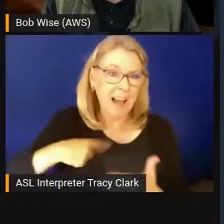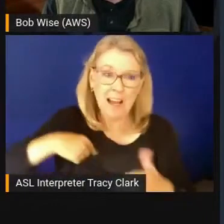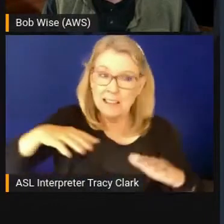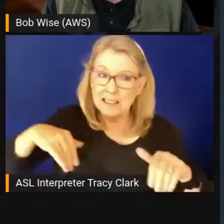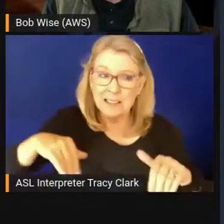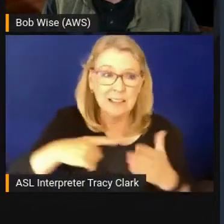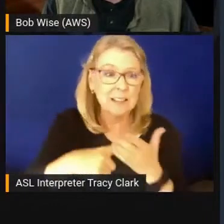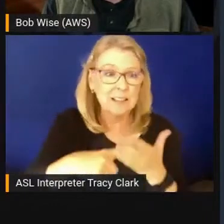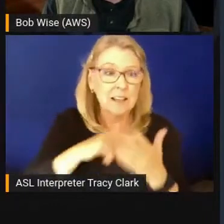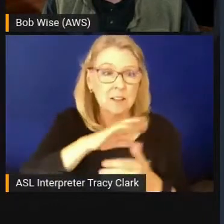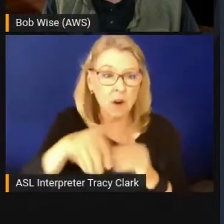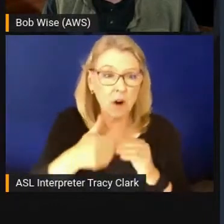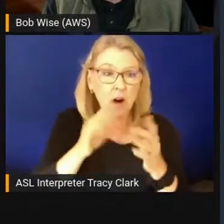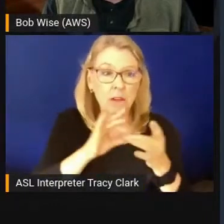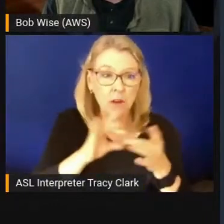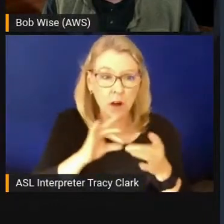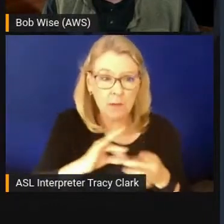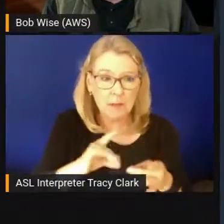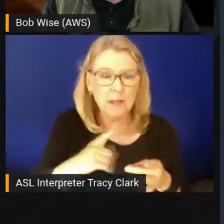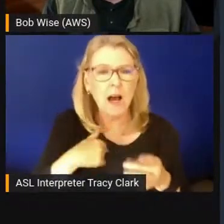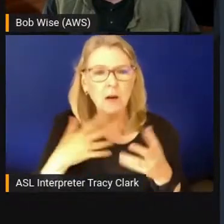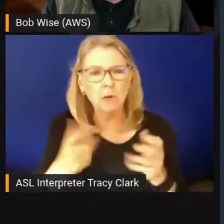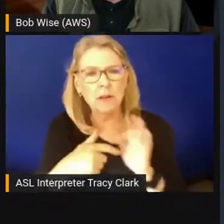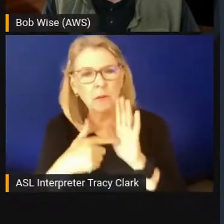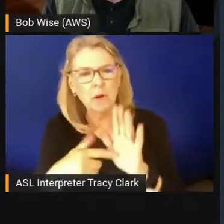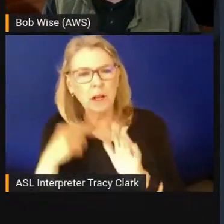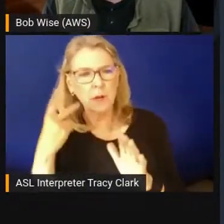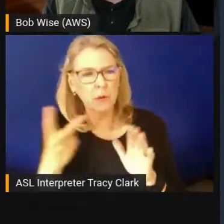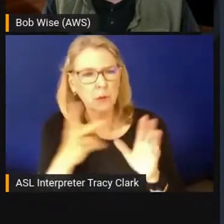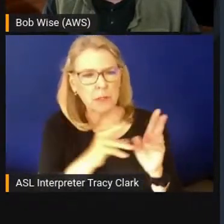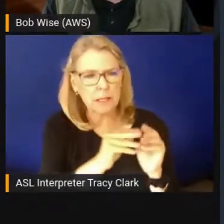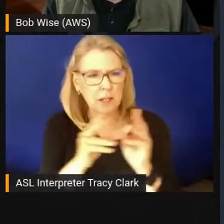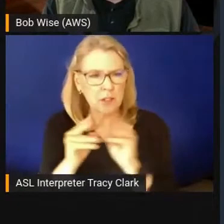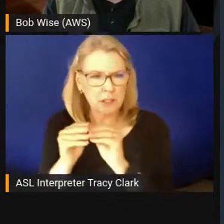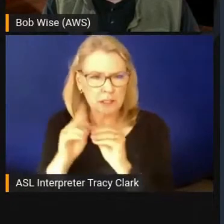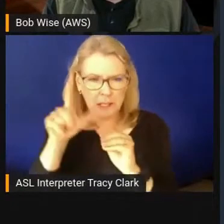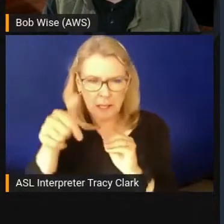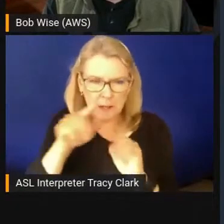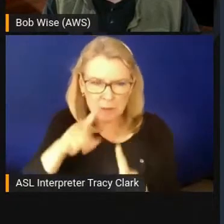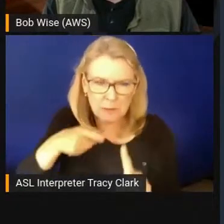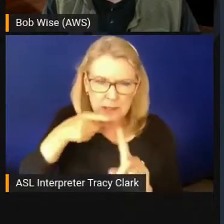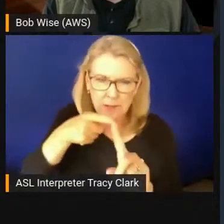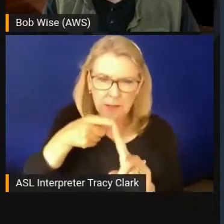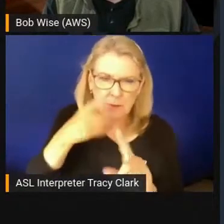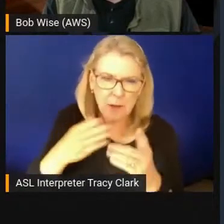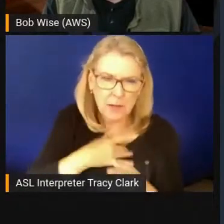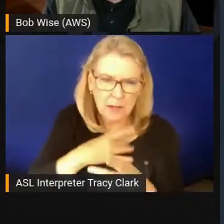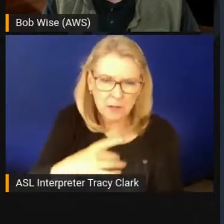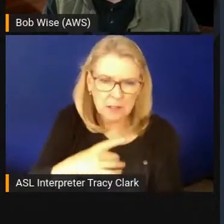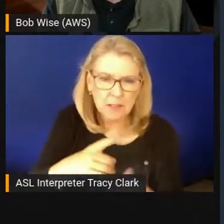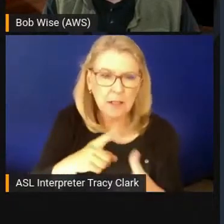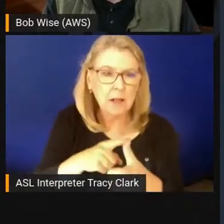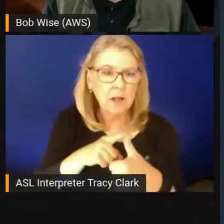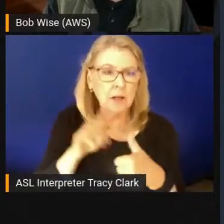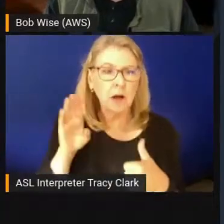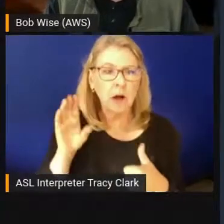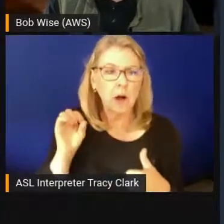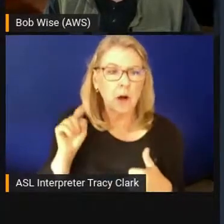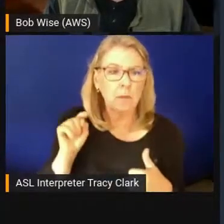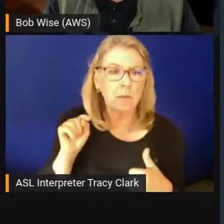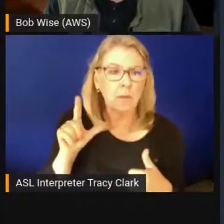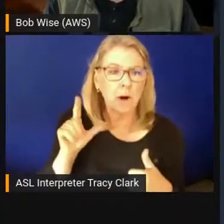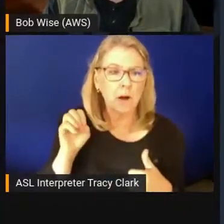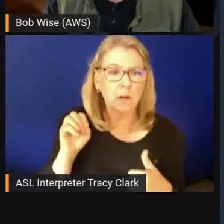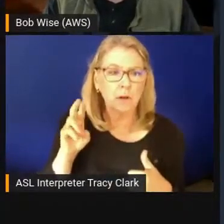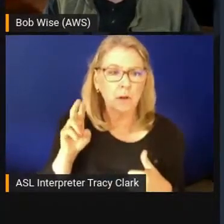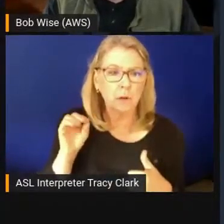to point out two sessions here you may be interested in. Customers have been really excited about BottleRocket. Container optimized open